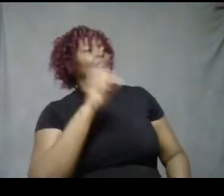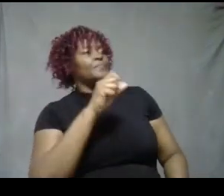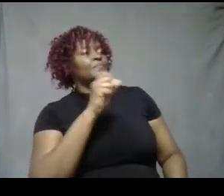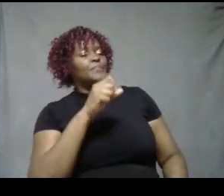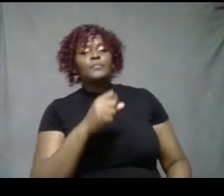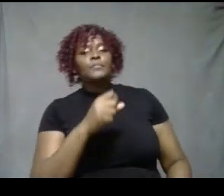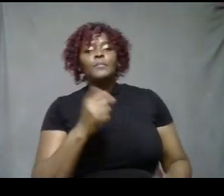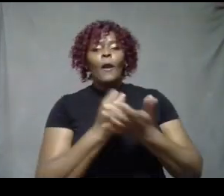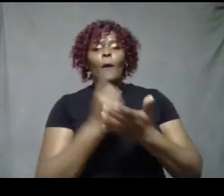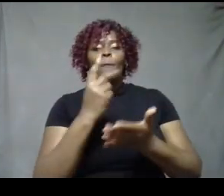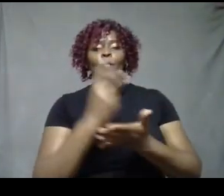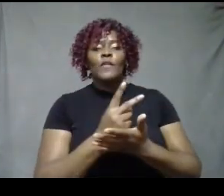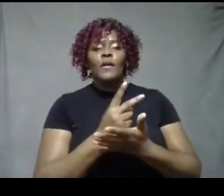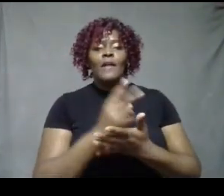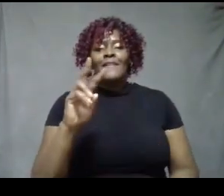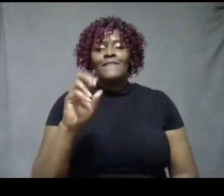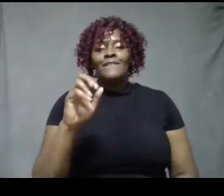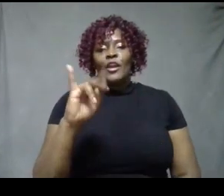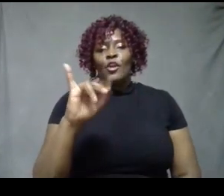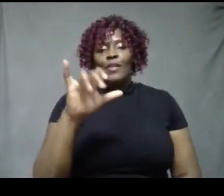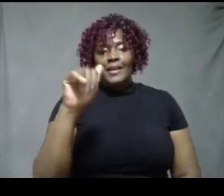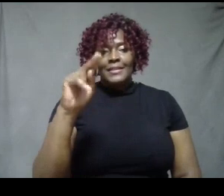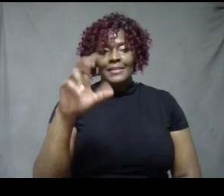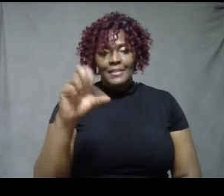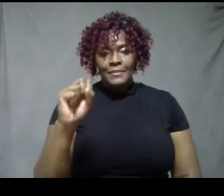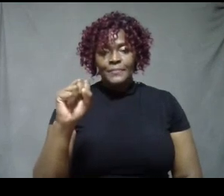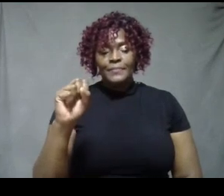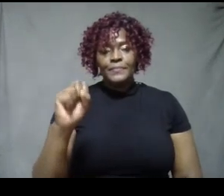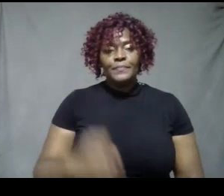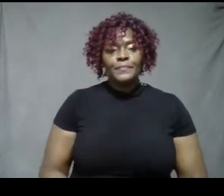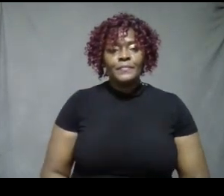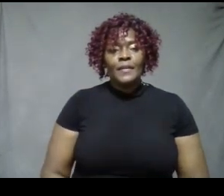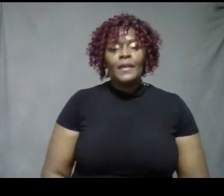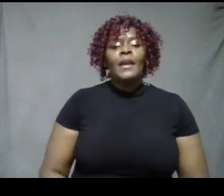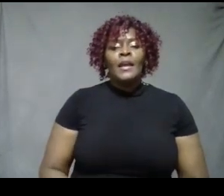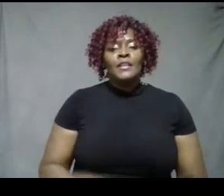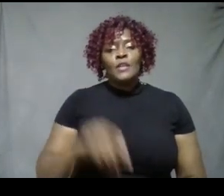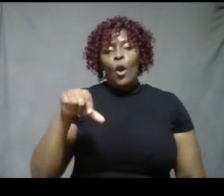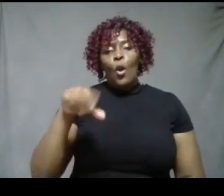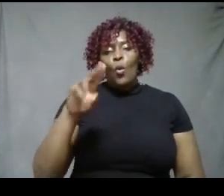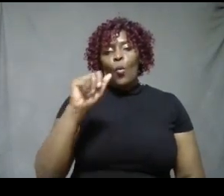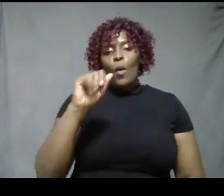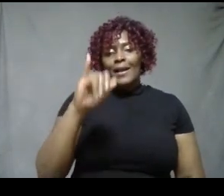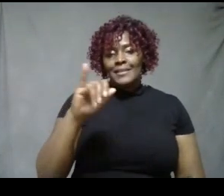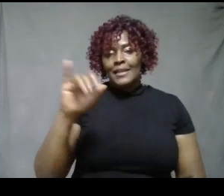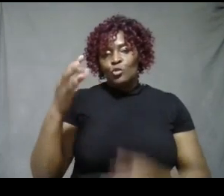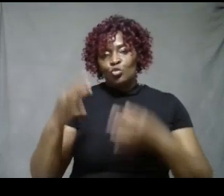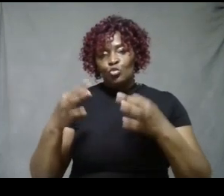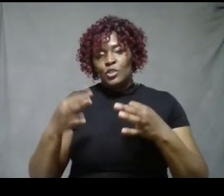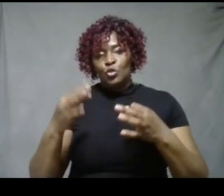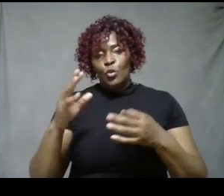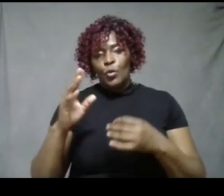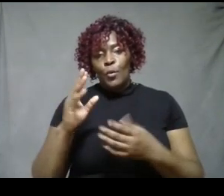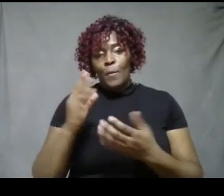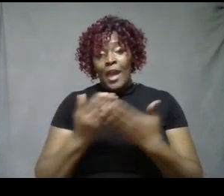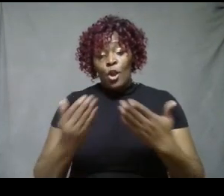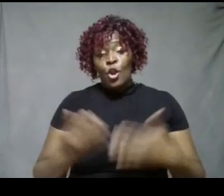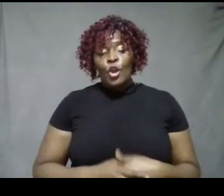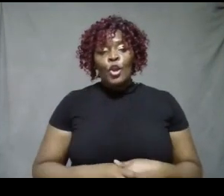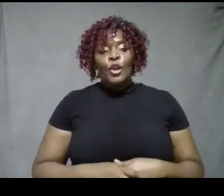of variance. And this is a quasi-judicial matter. And as such, I'm going to turn now to counsel